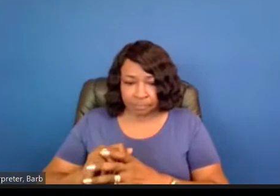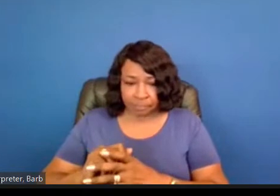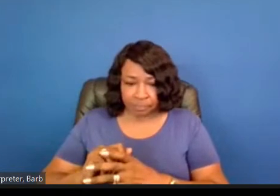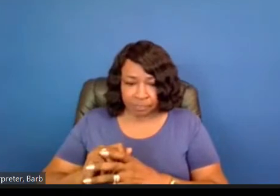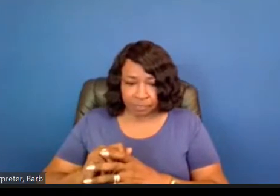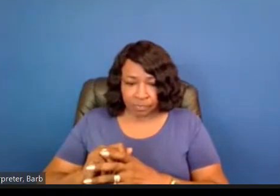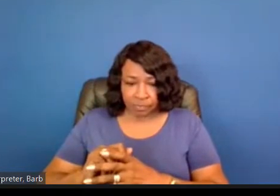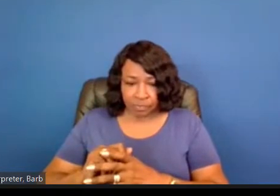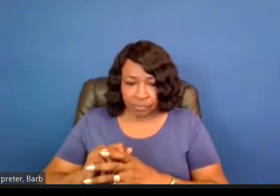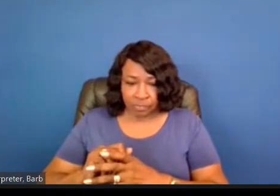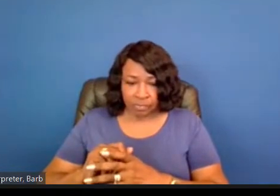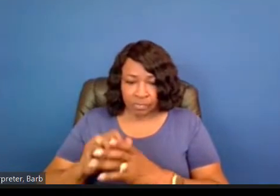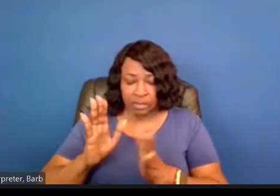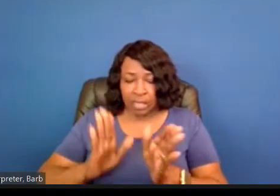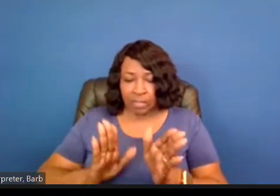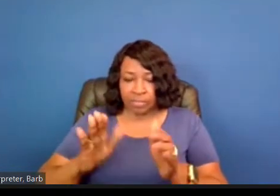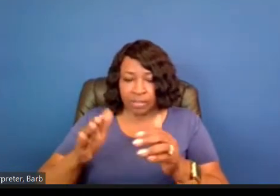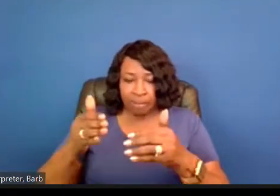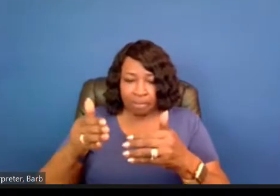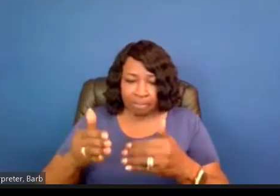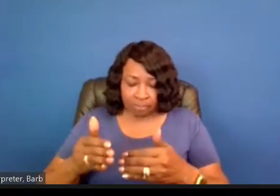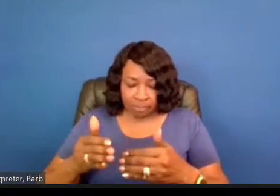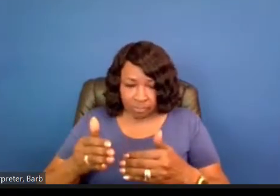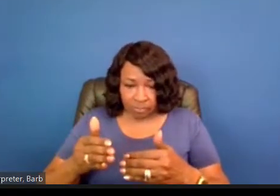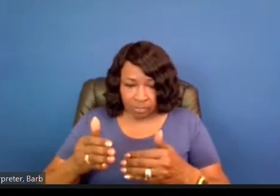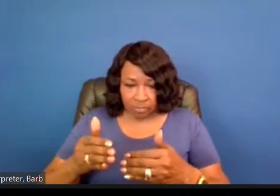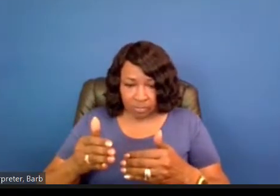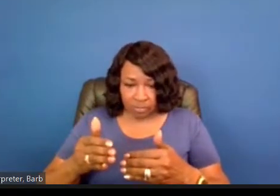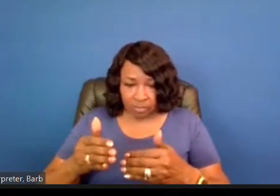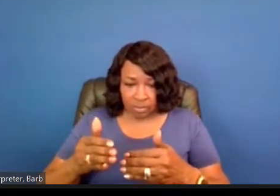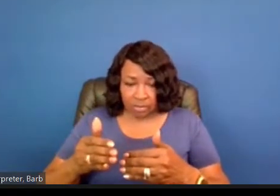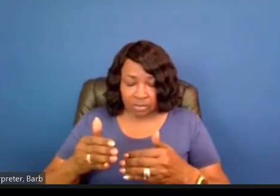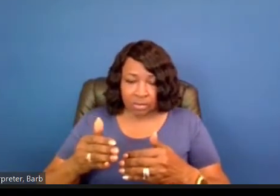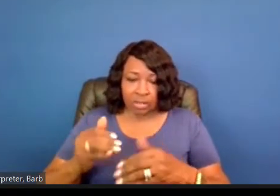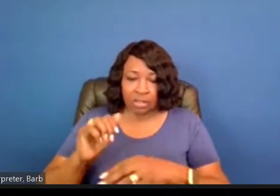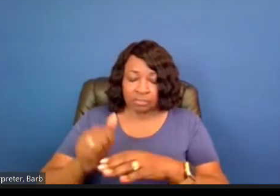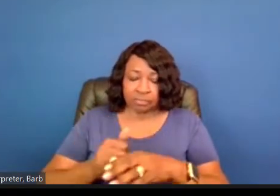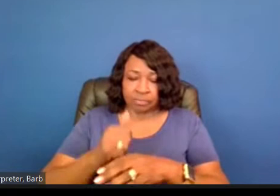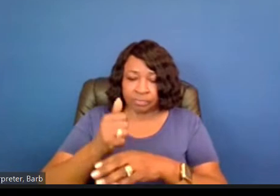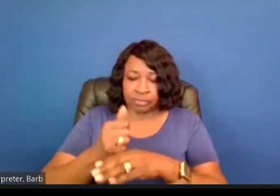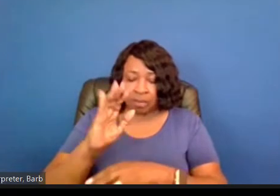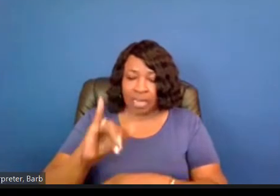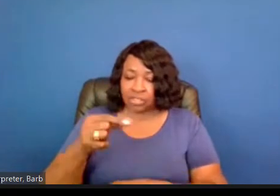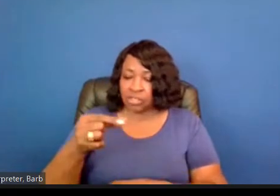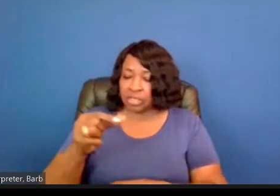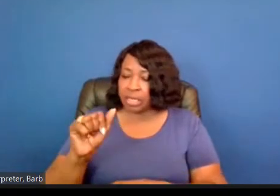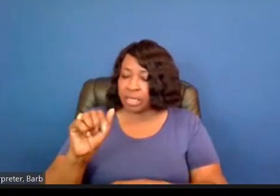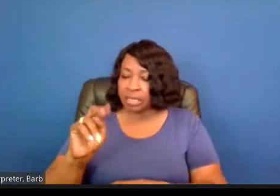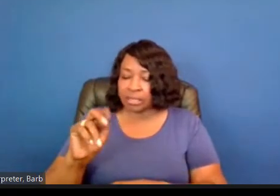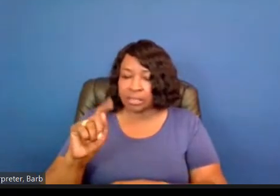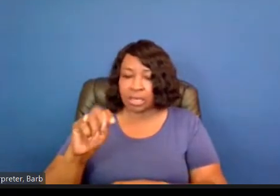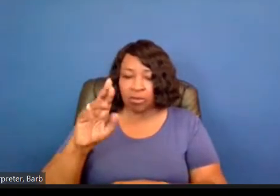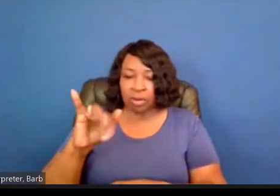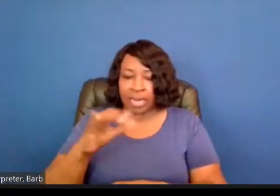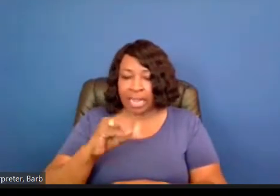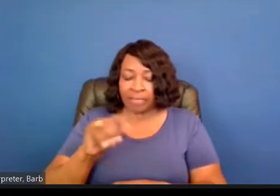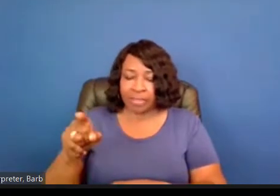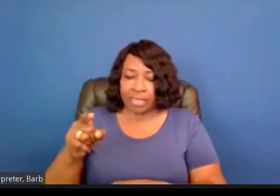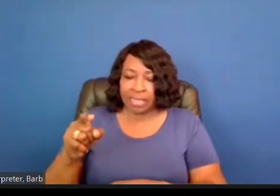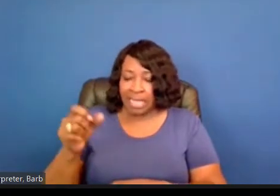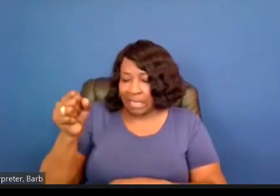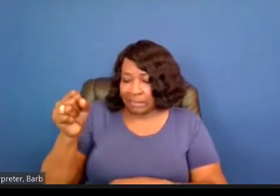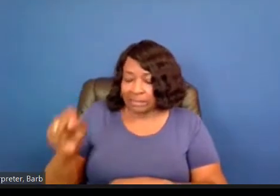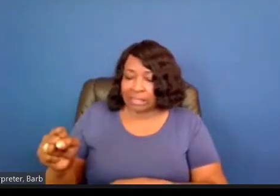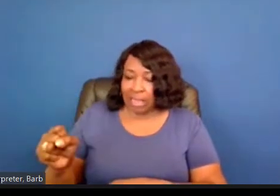The box girders are being assembled by a gantry, and the gantry right now is just south of